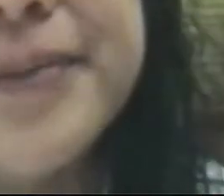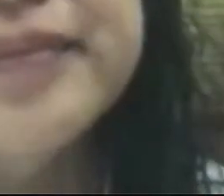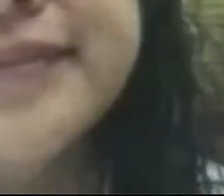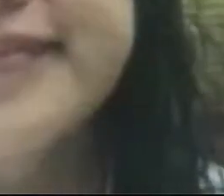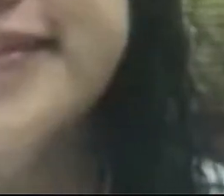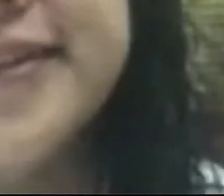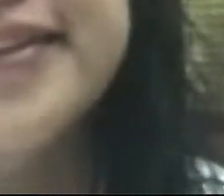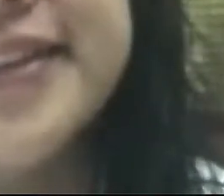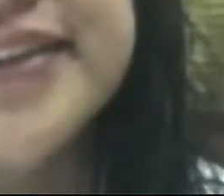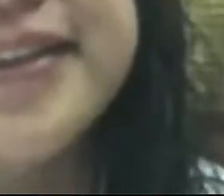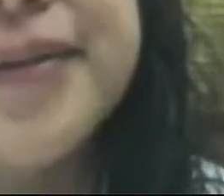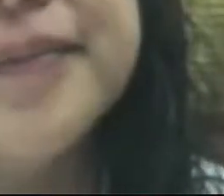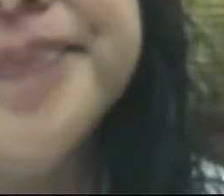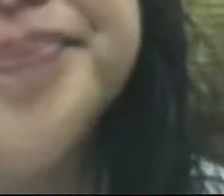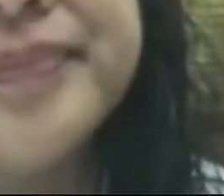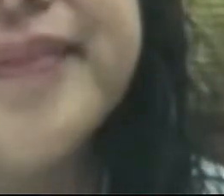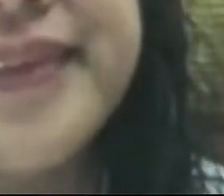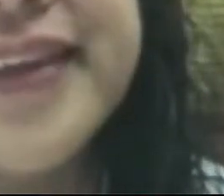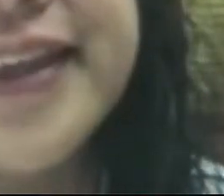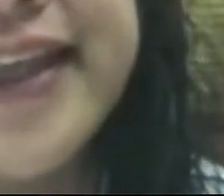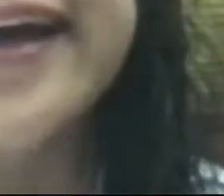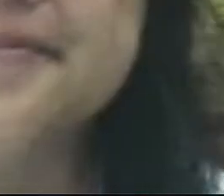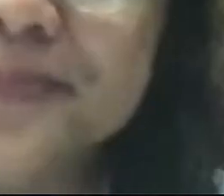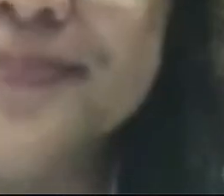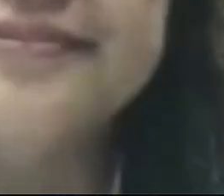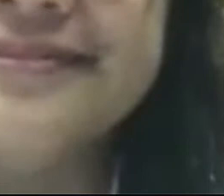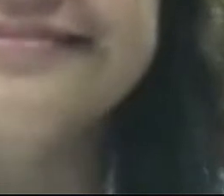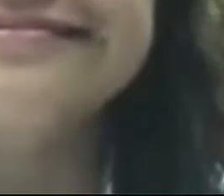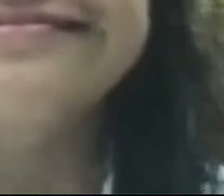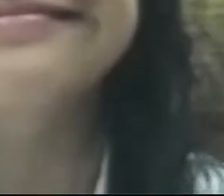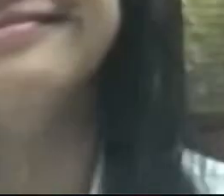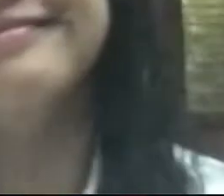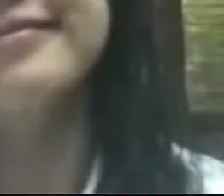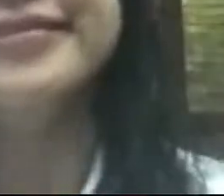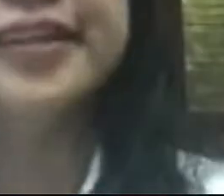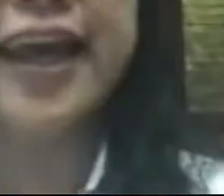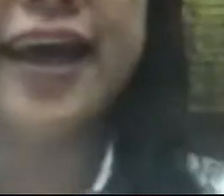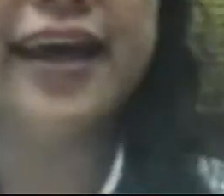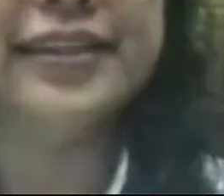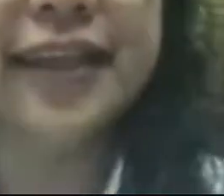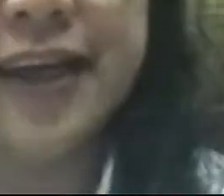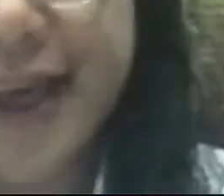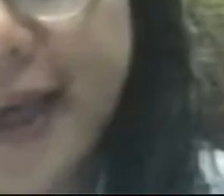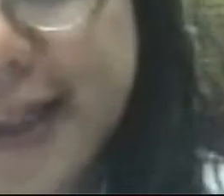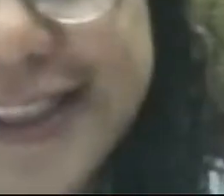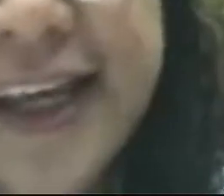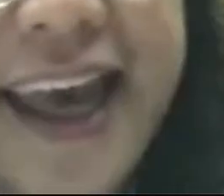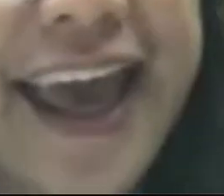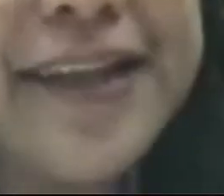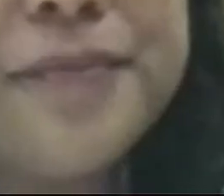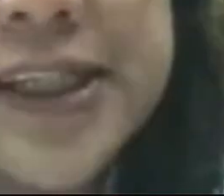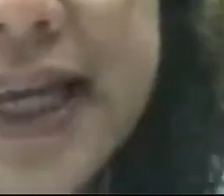the COVID-19 pandemic just a silver lining, and Yeah. we have these different platforms. Thank you so much.